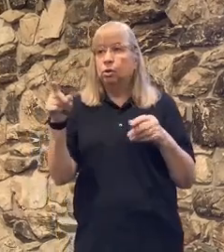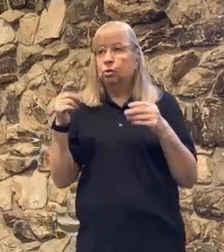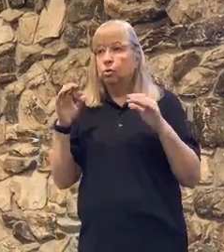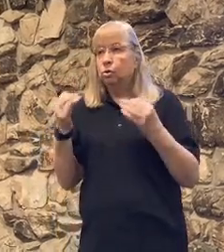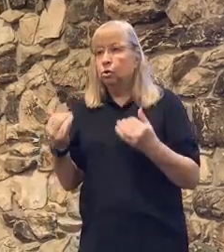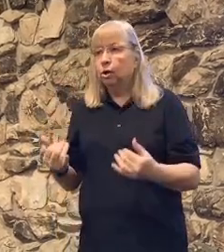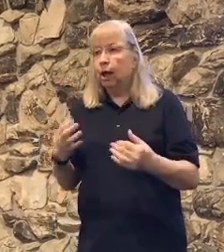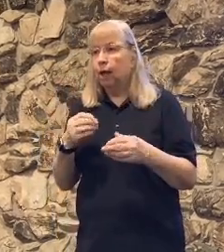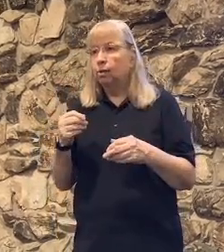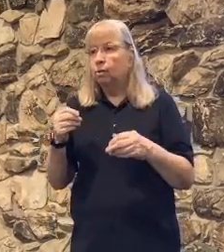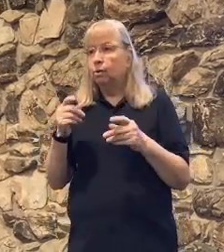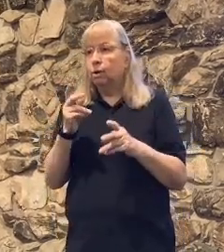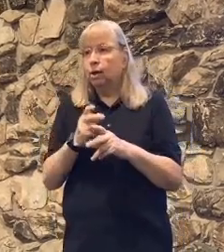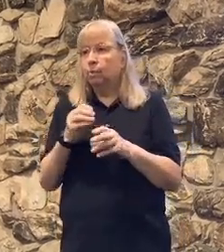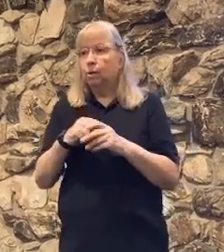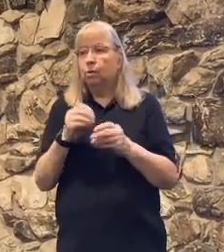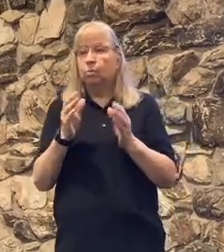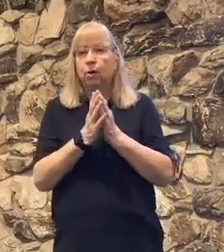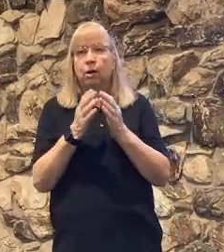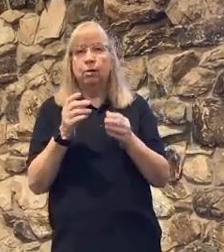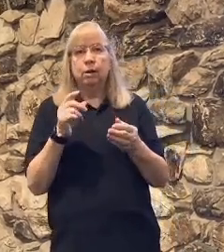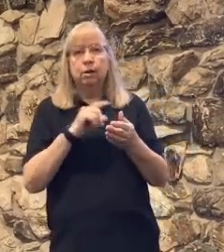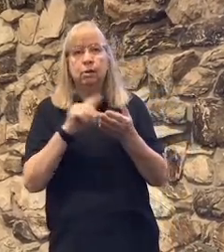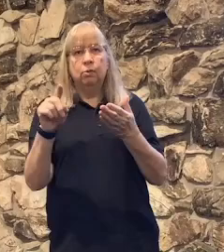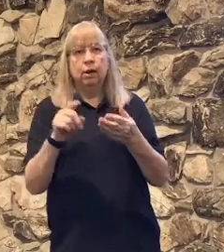prayers this week. Let us go to the Lord in prayer.